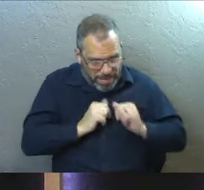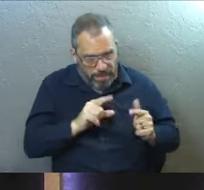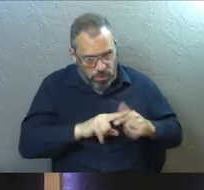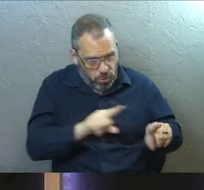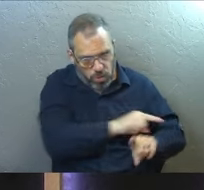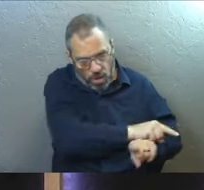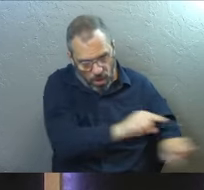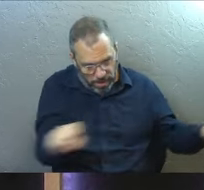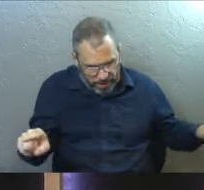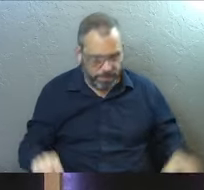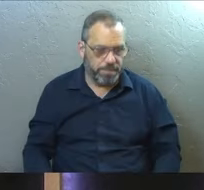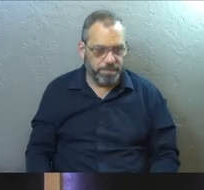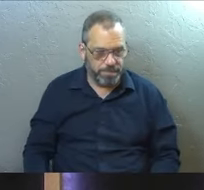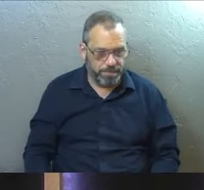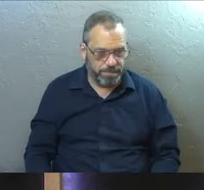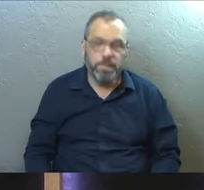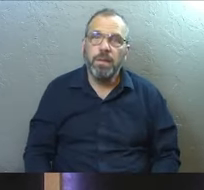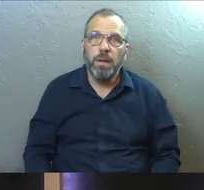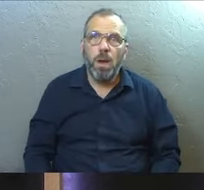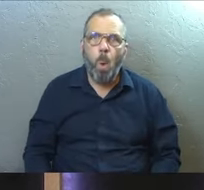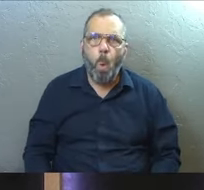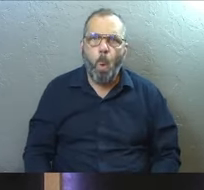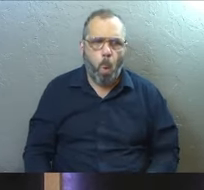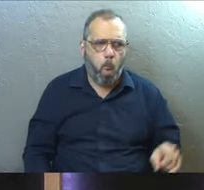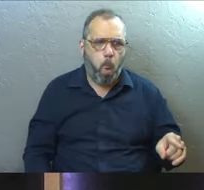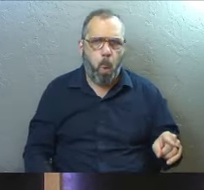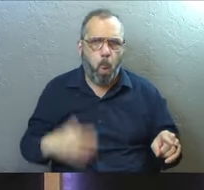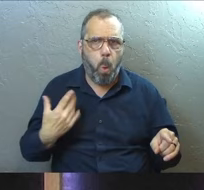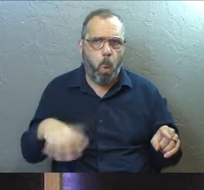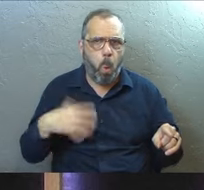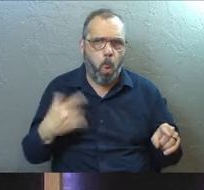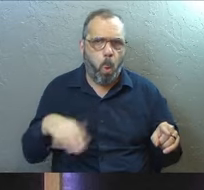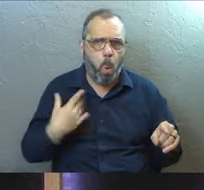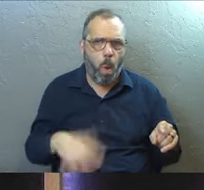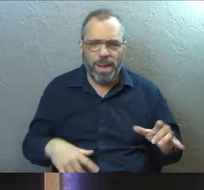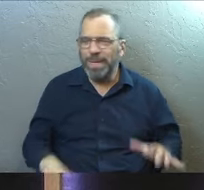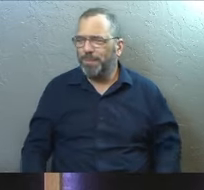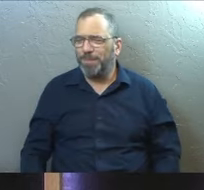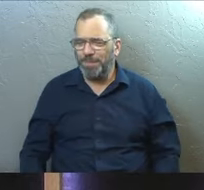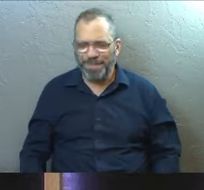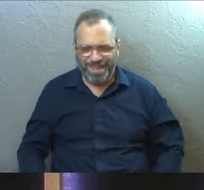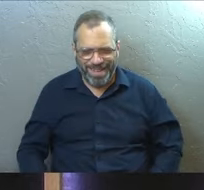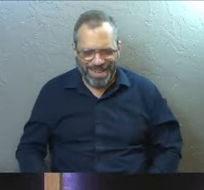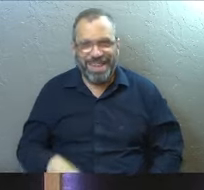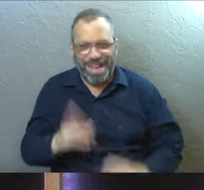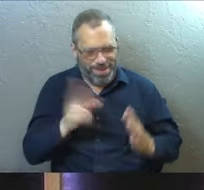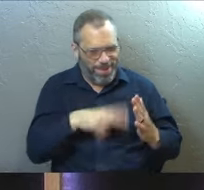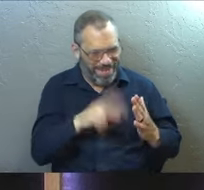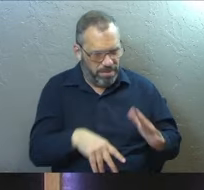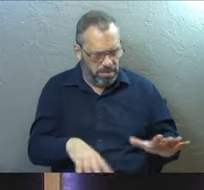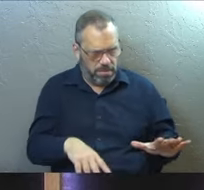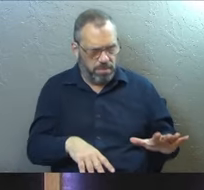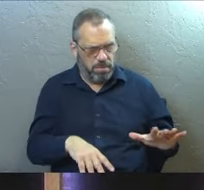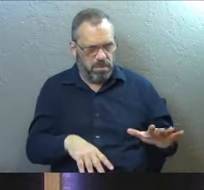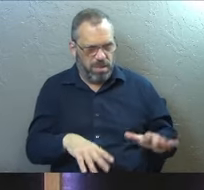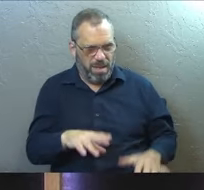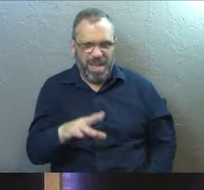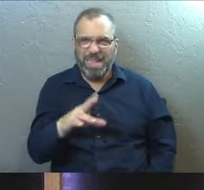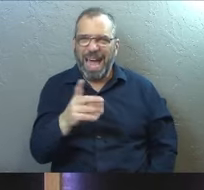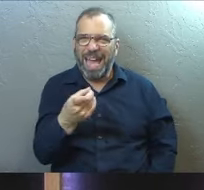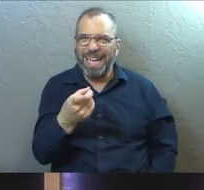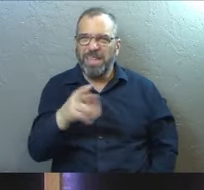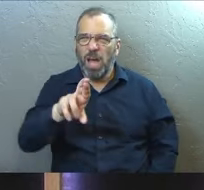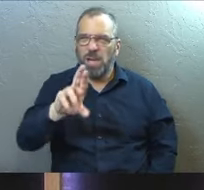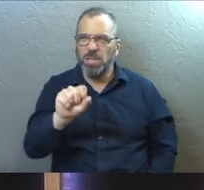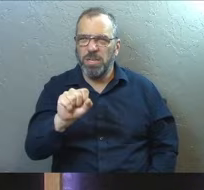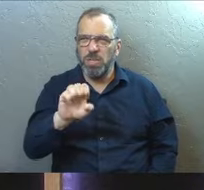to each of them. So a lot that's in there, and like, it's funny, like you read that and it almost feels like Dr. Seuss wrote